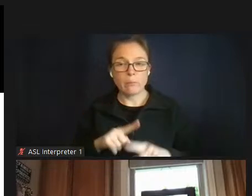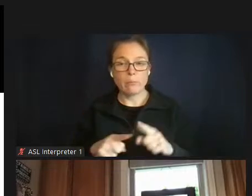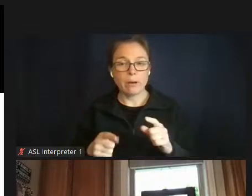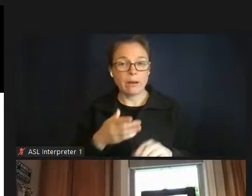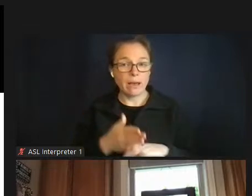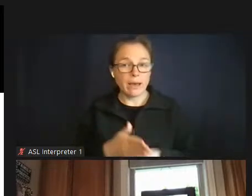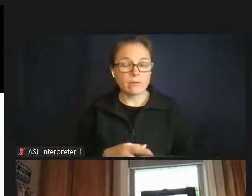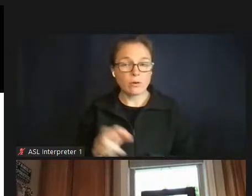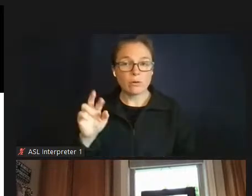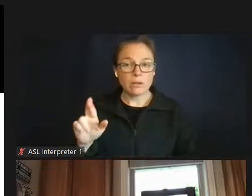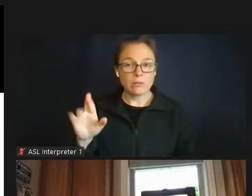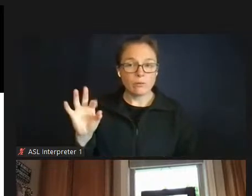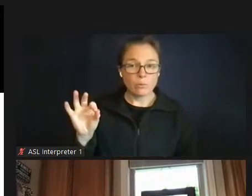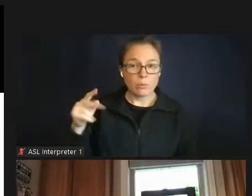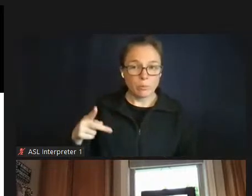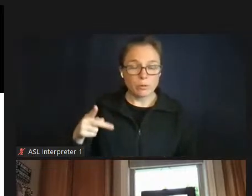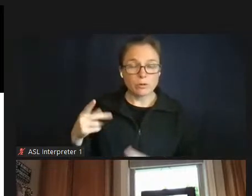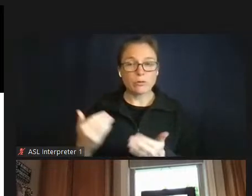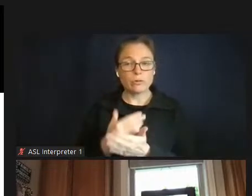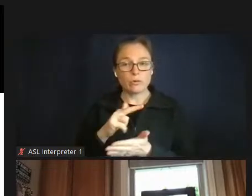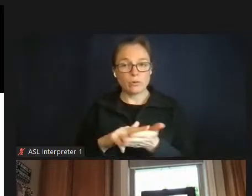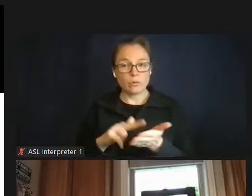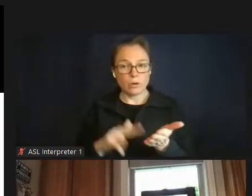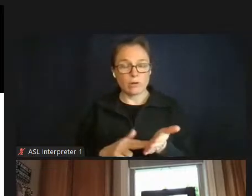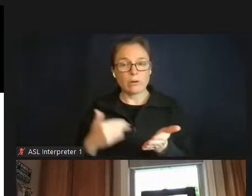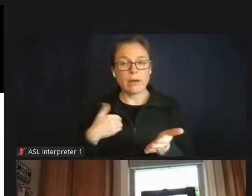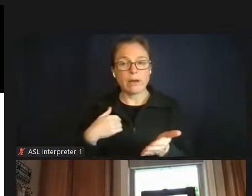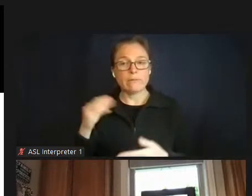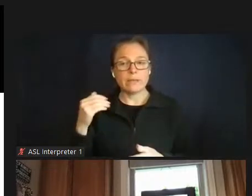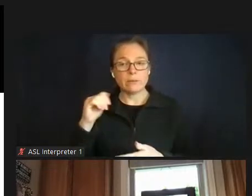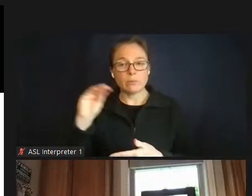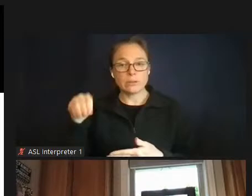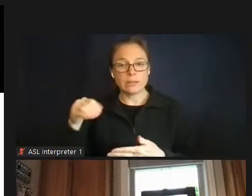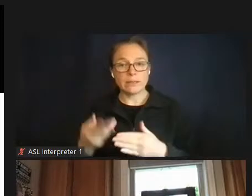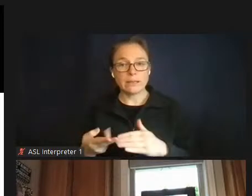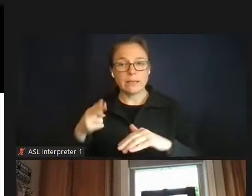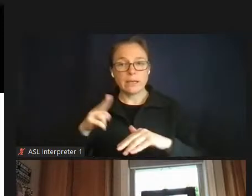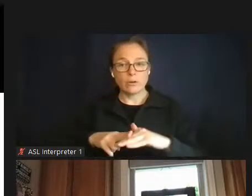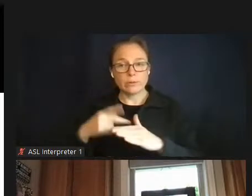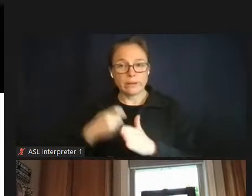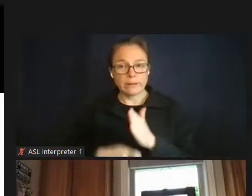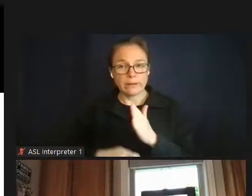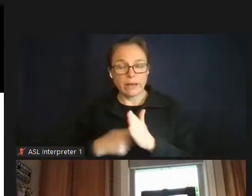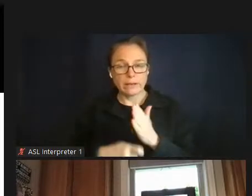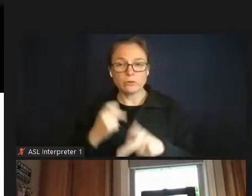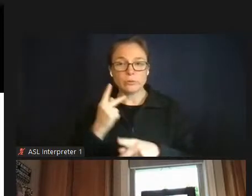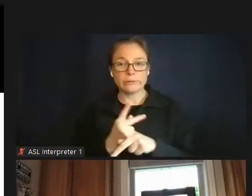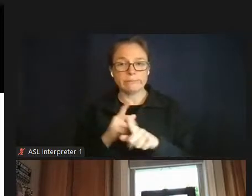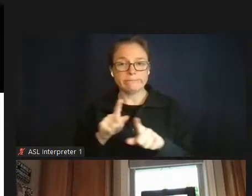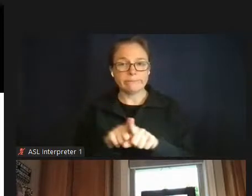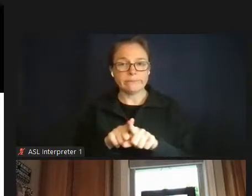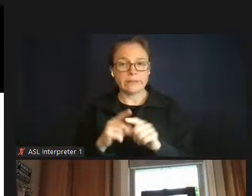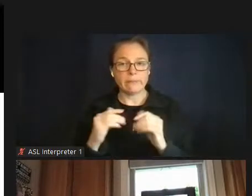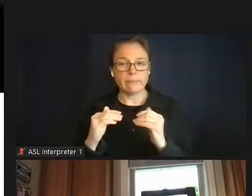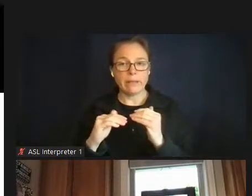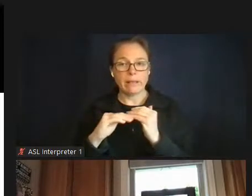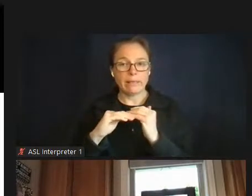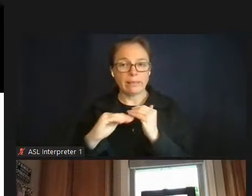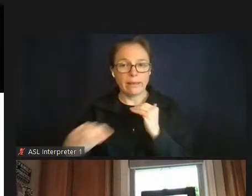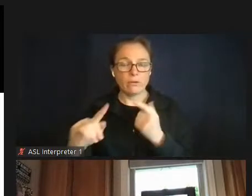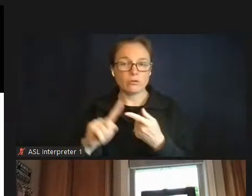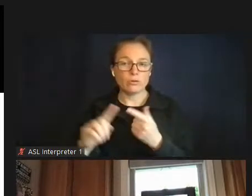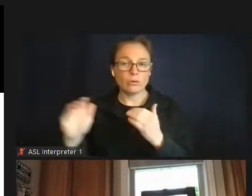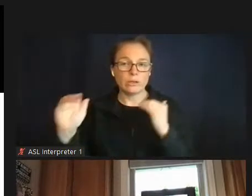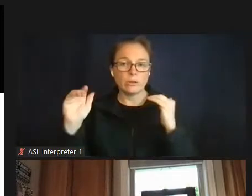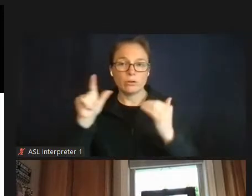new contract will result in nearly a 10% increase in cost to maintain the same level of service provided to the adults in